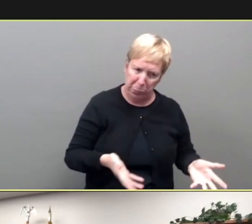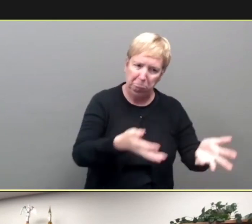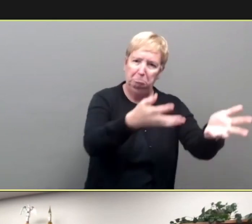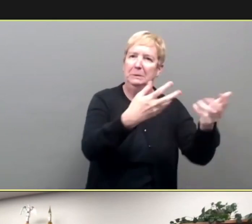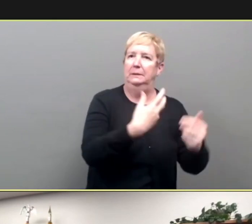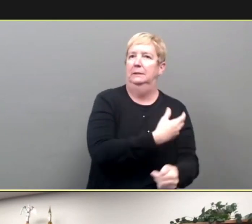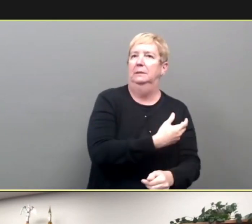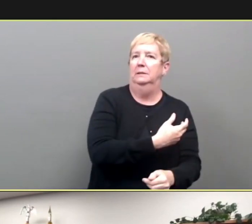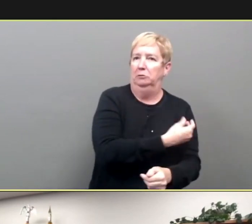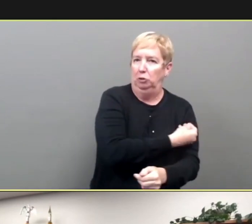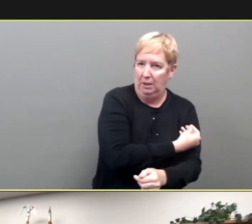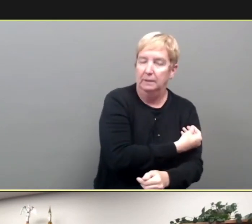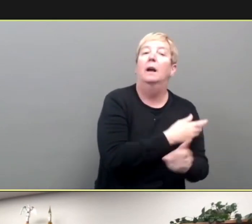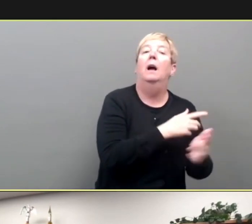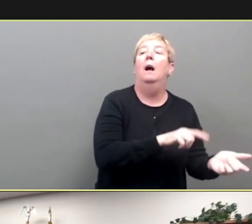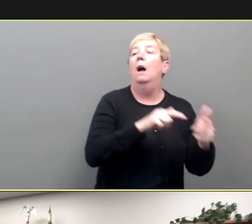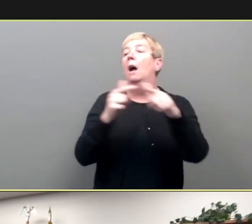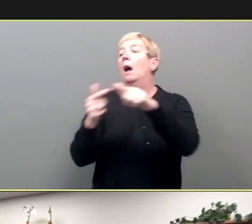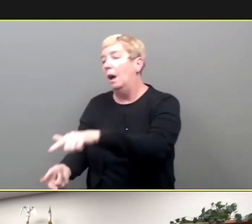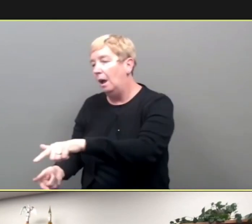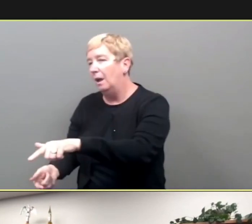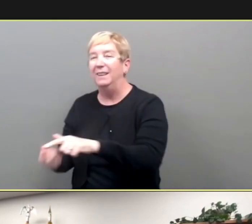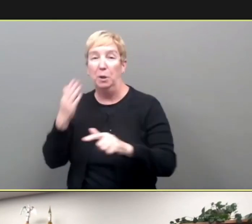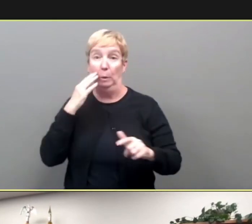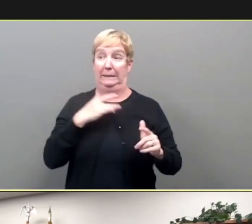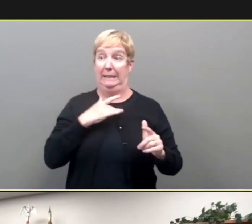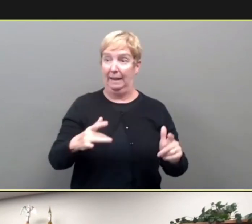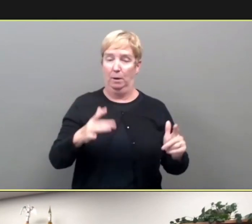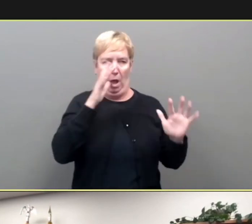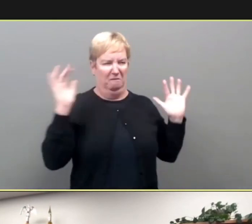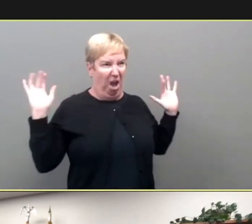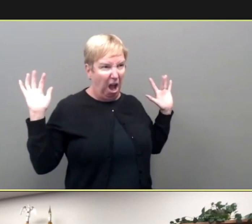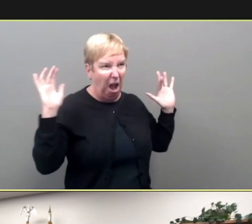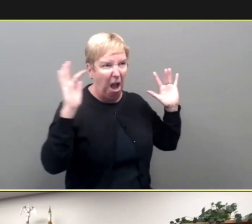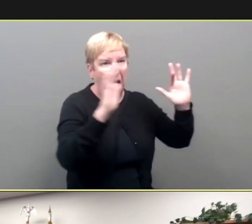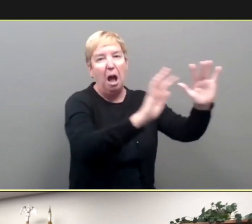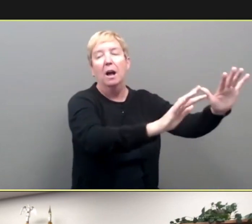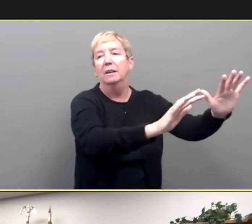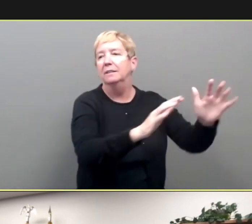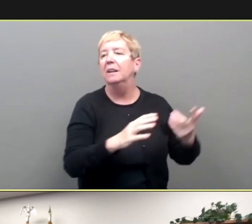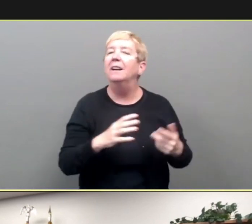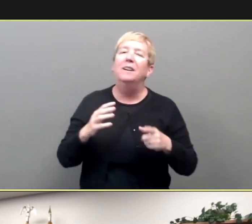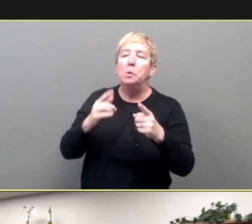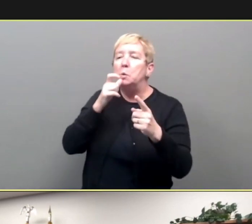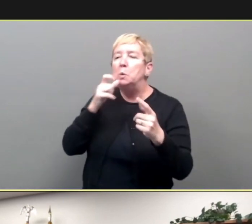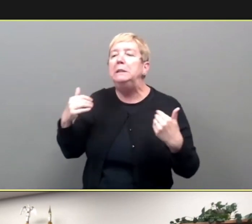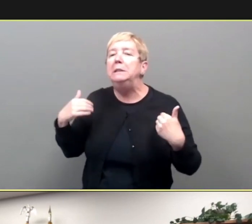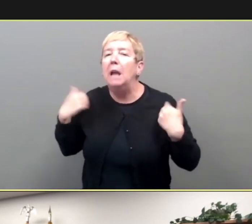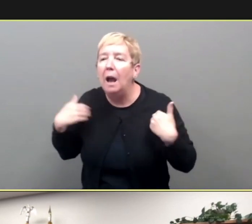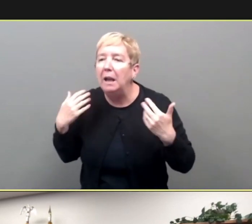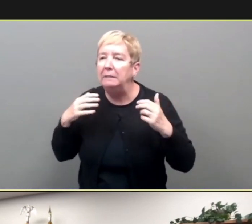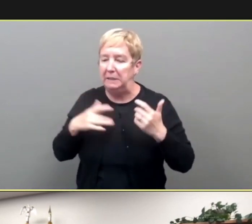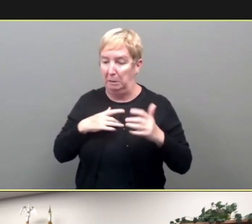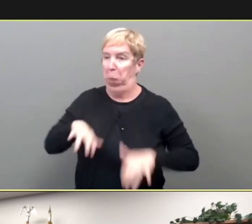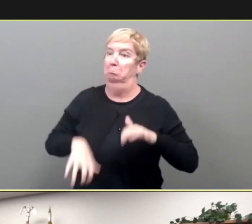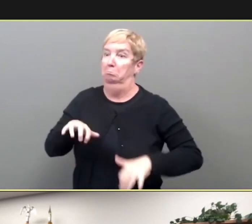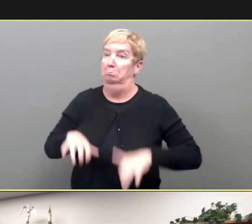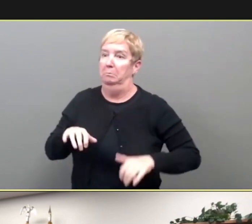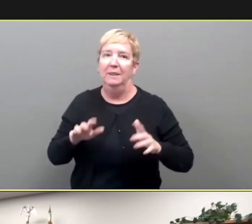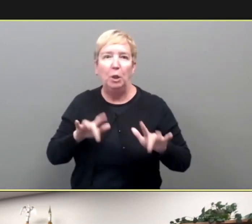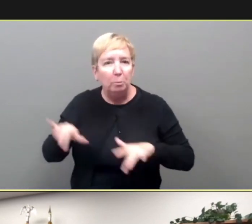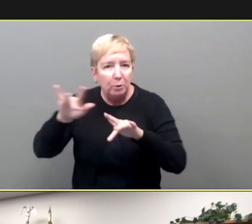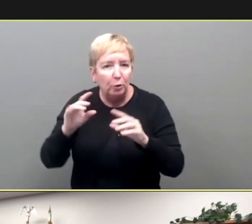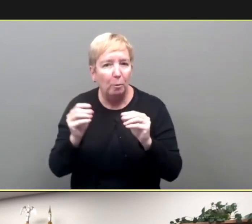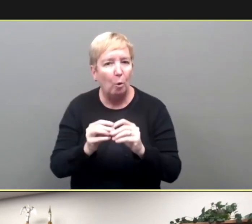that, there's a mad rush and then younger people can get on the computer faster or, get into the